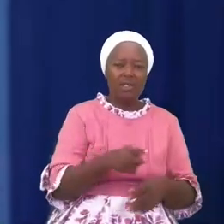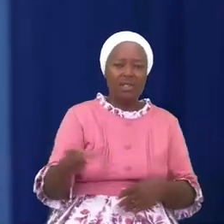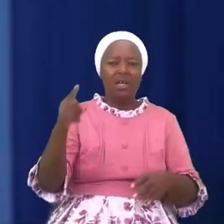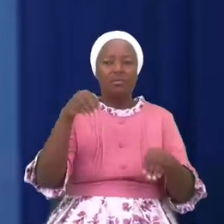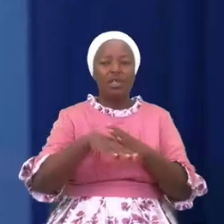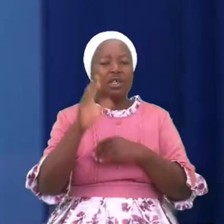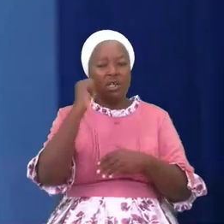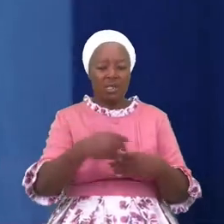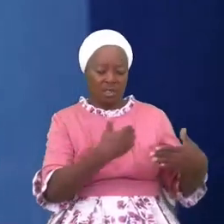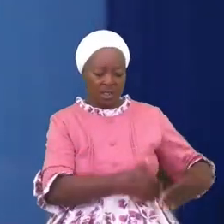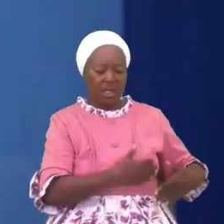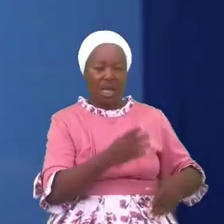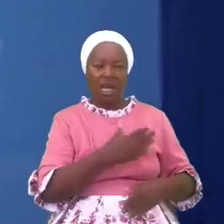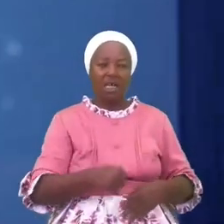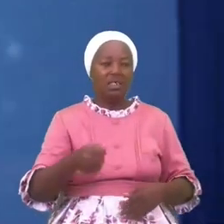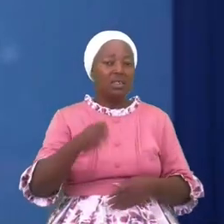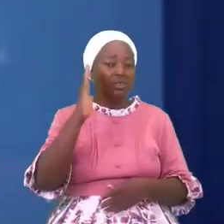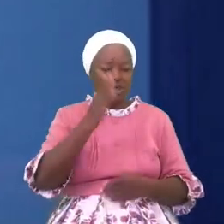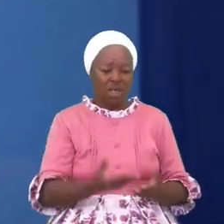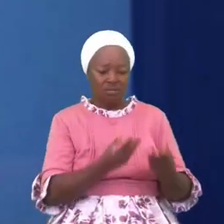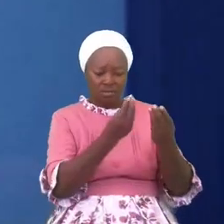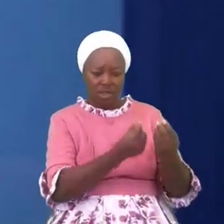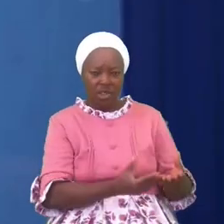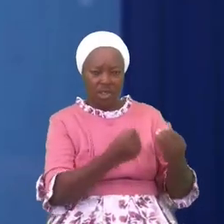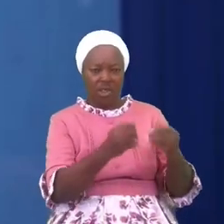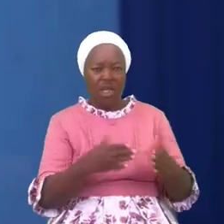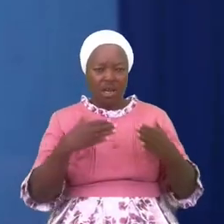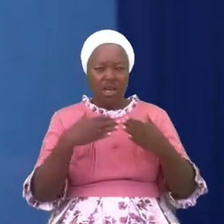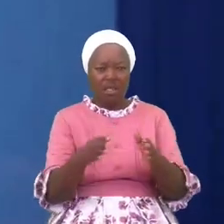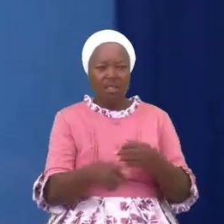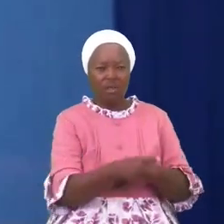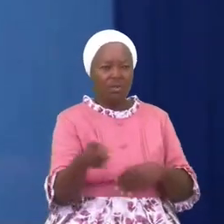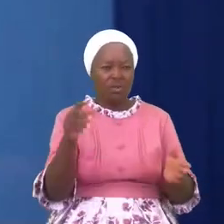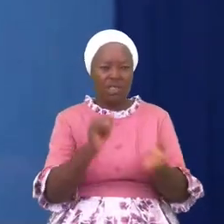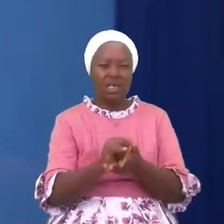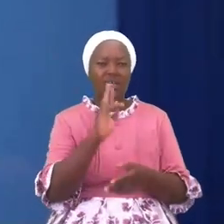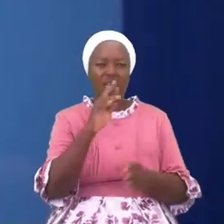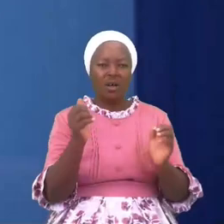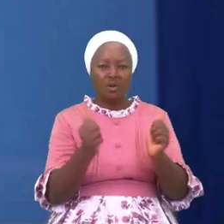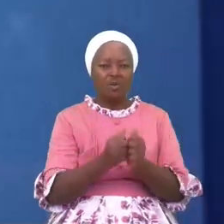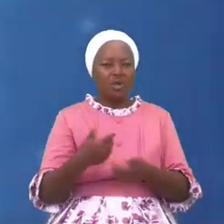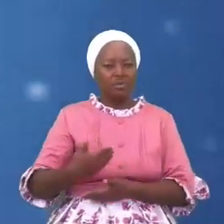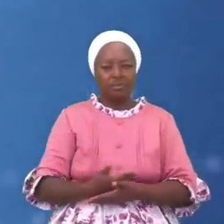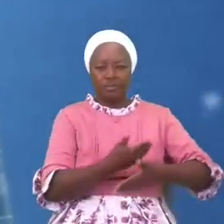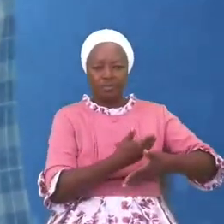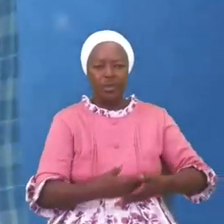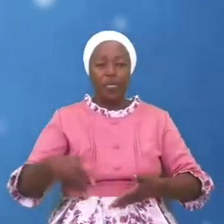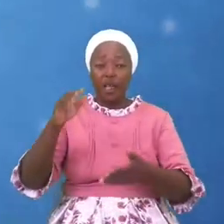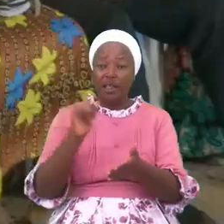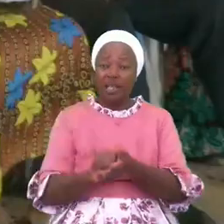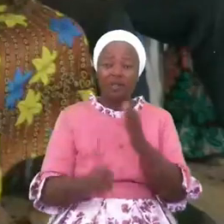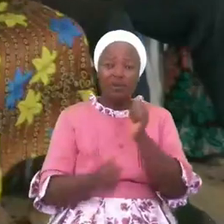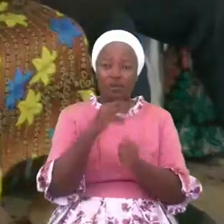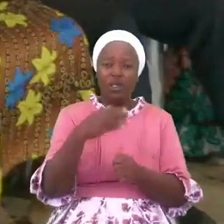those that are with young. That thing that Isaiah said, turn to the New Testament now and look at